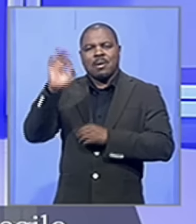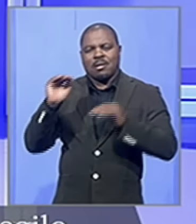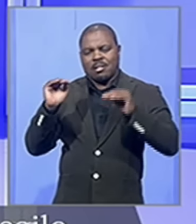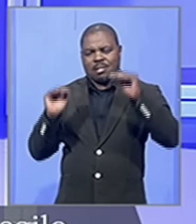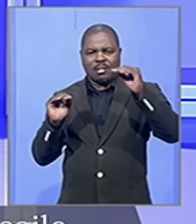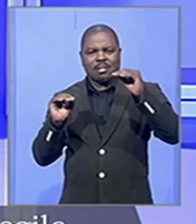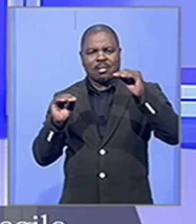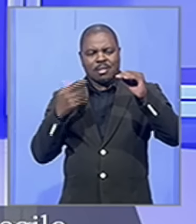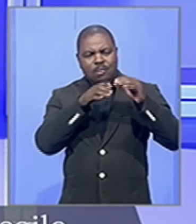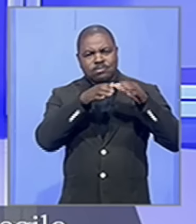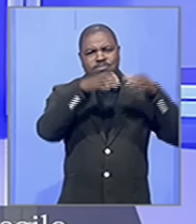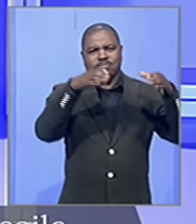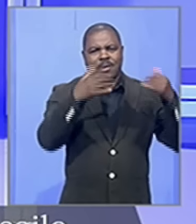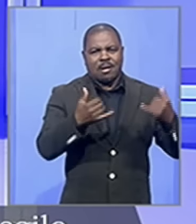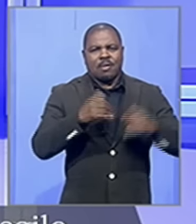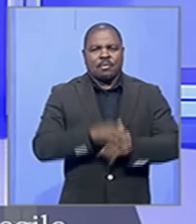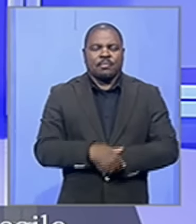32.9.